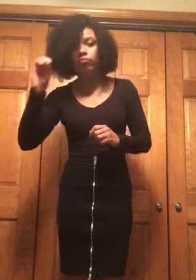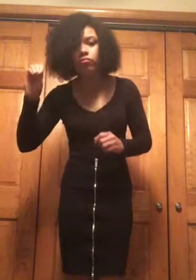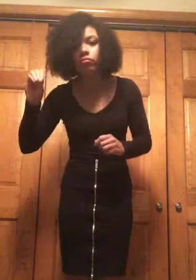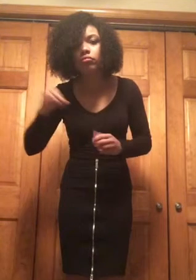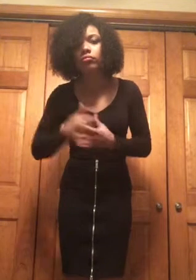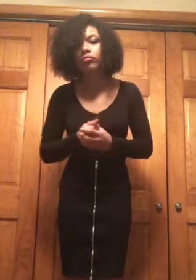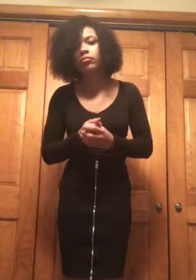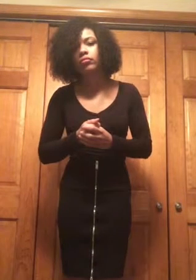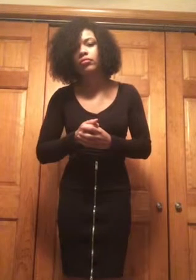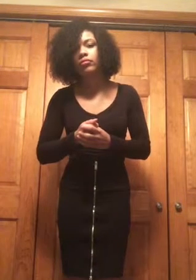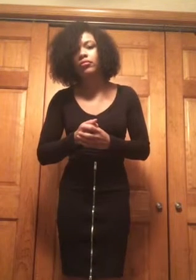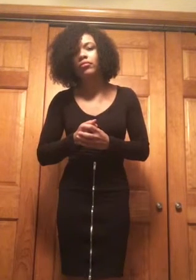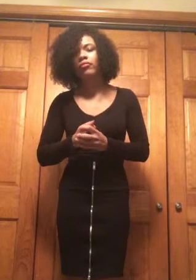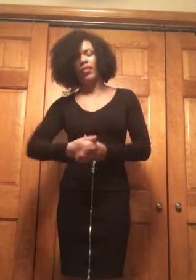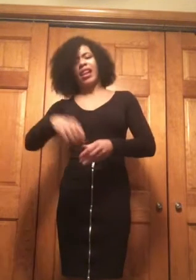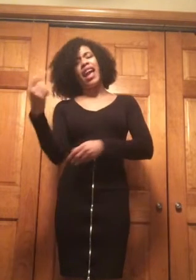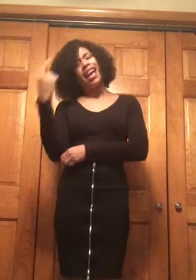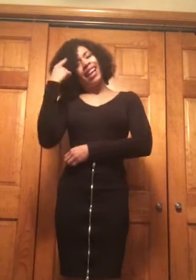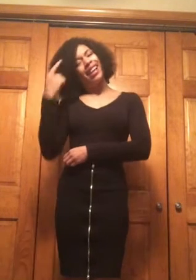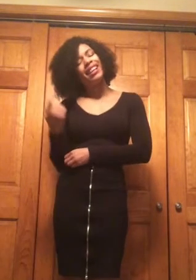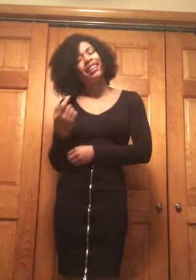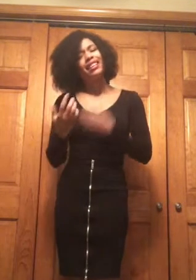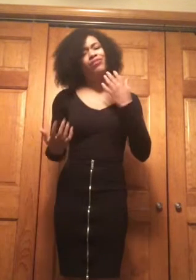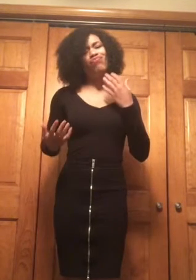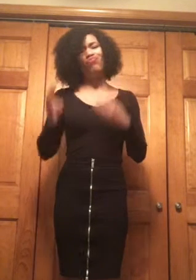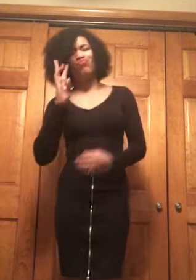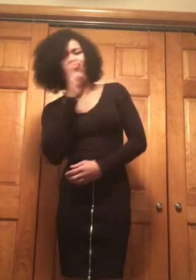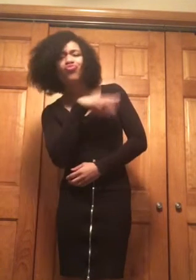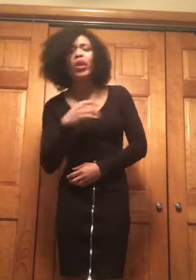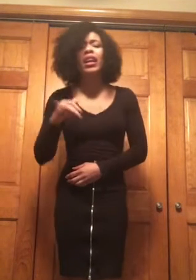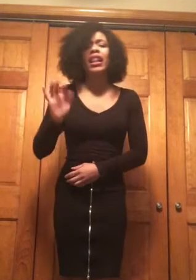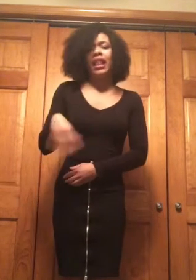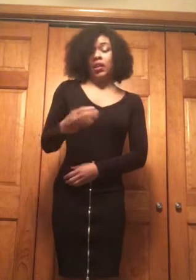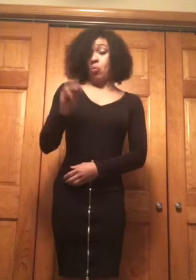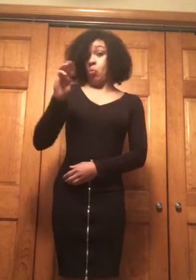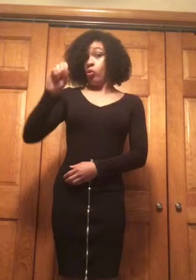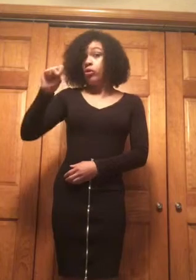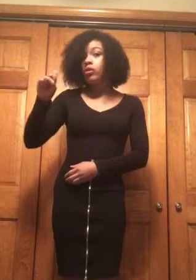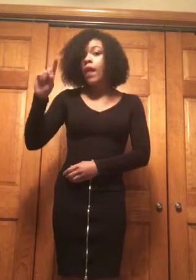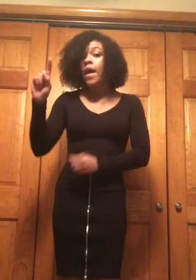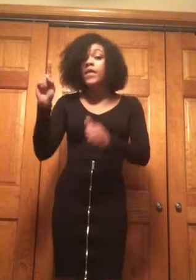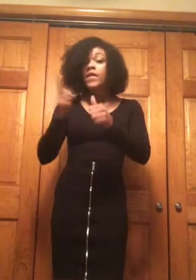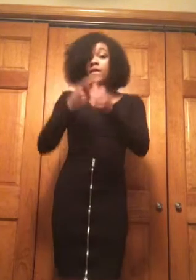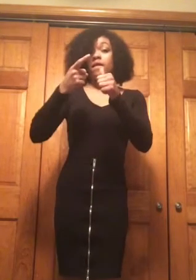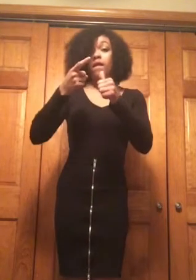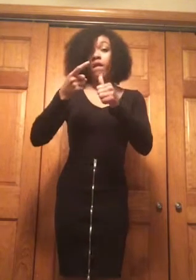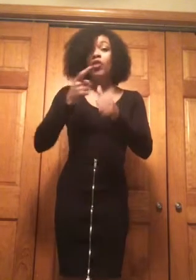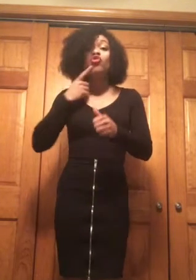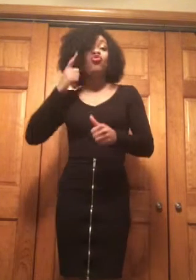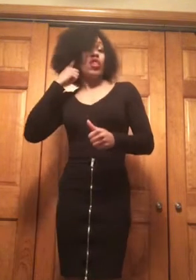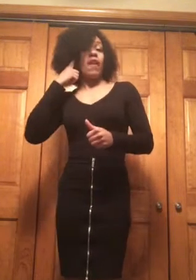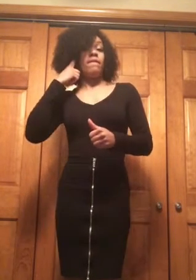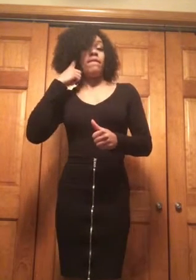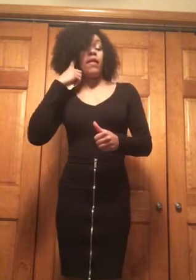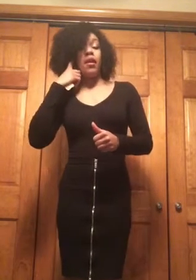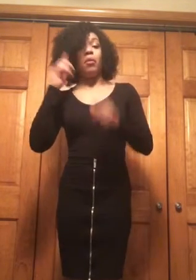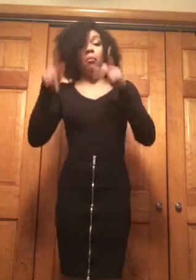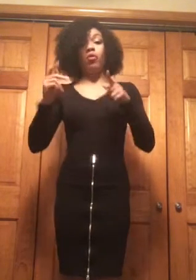I think it's really pathetic that Moses was the first deaf person I ever met. Because I was mainstreamed, I never actually got to meet another deaf